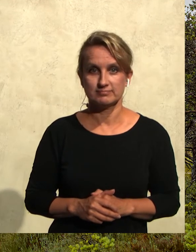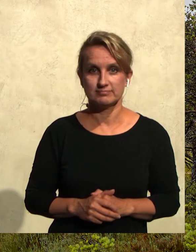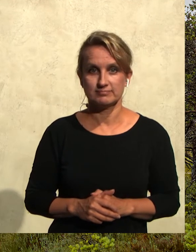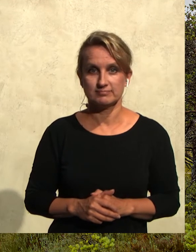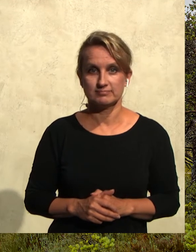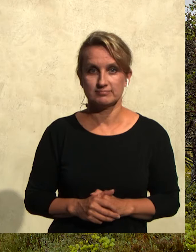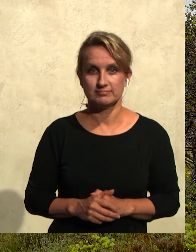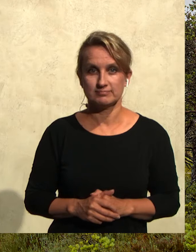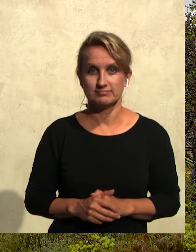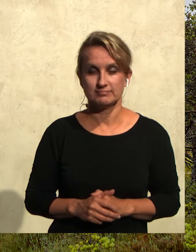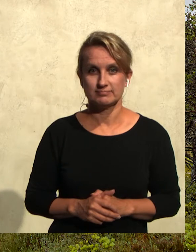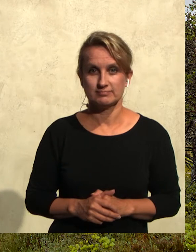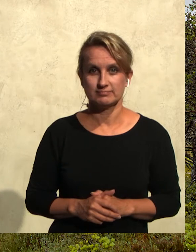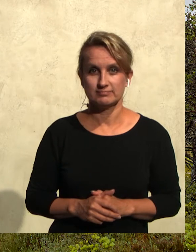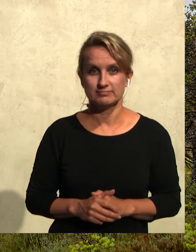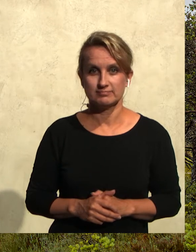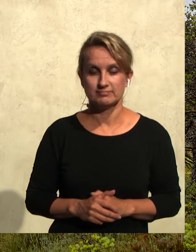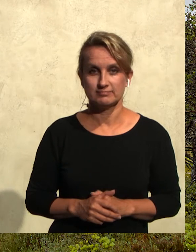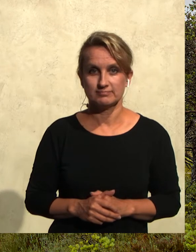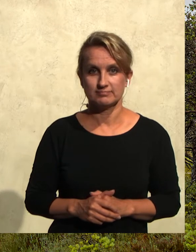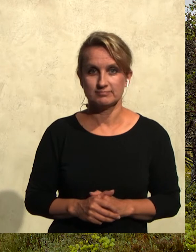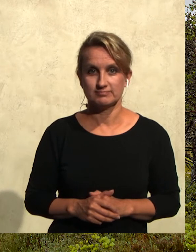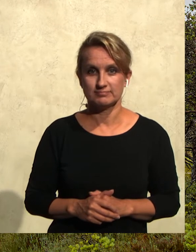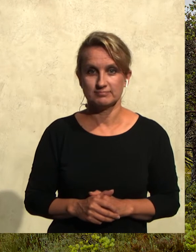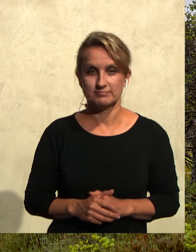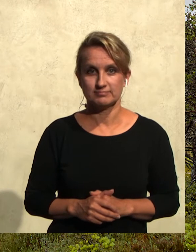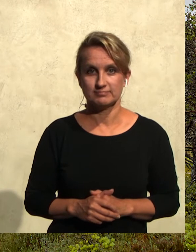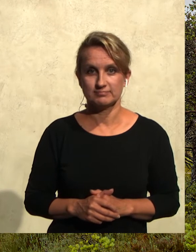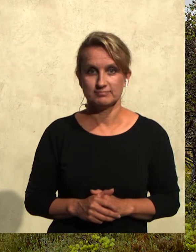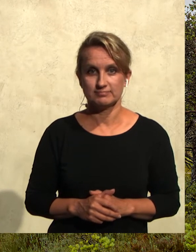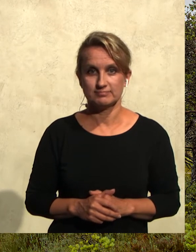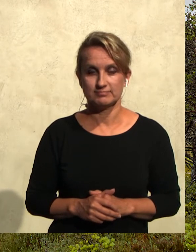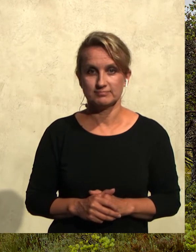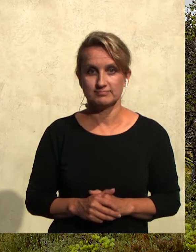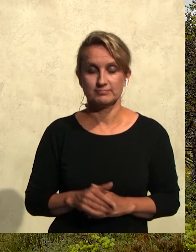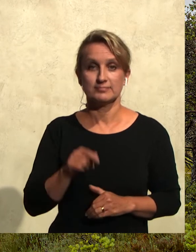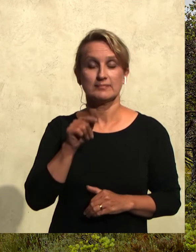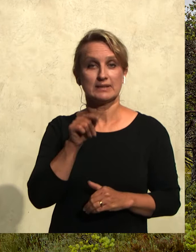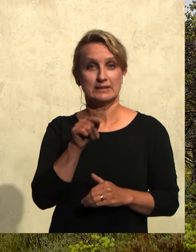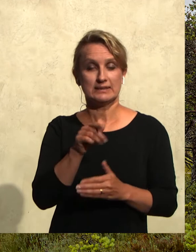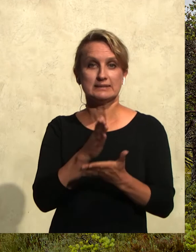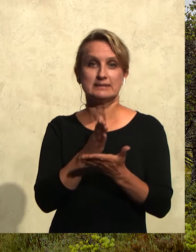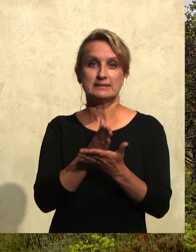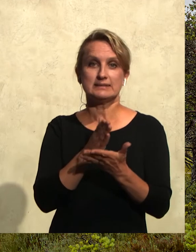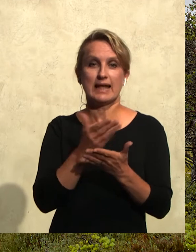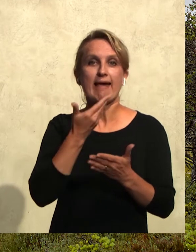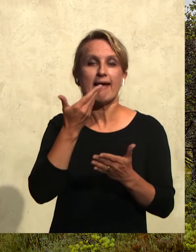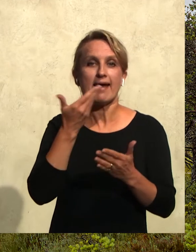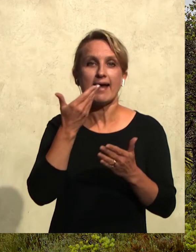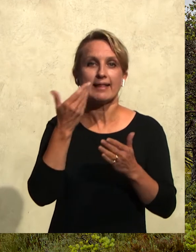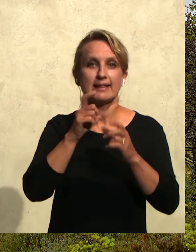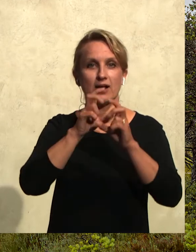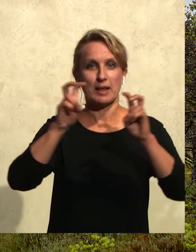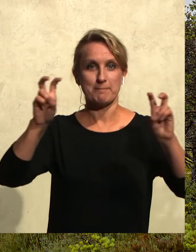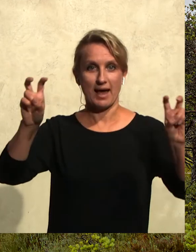Great. So this is the presentation title. Before I get into